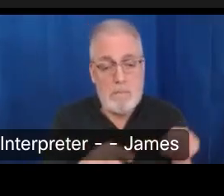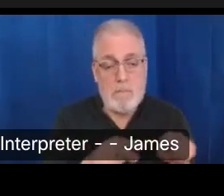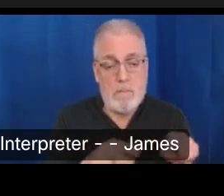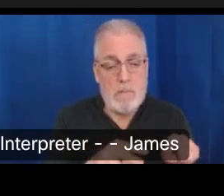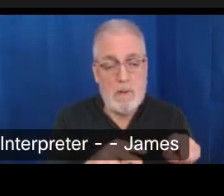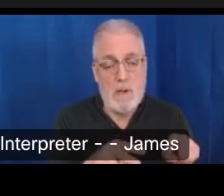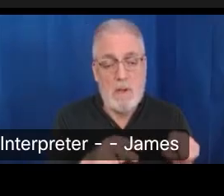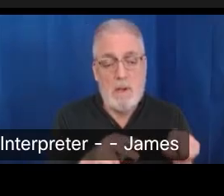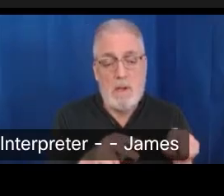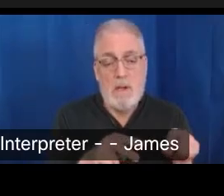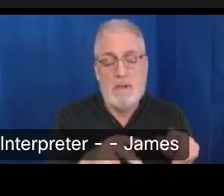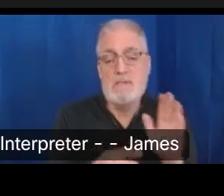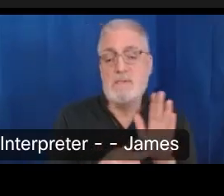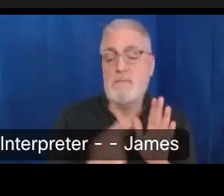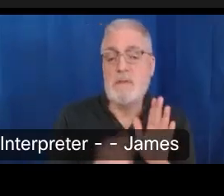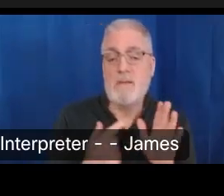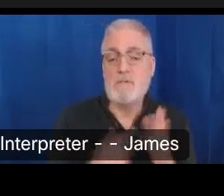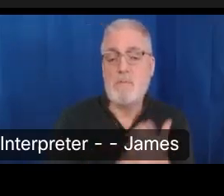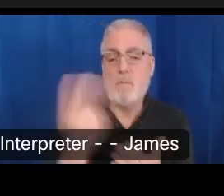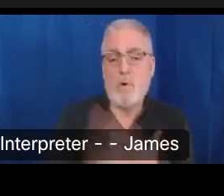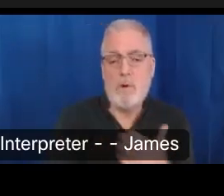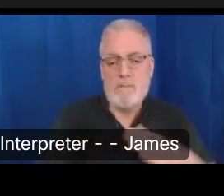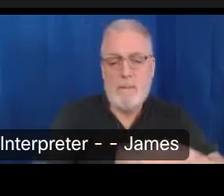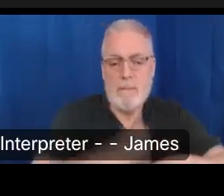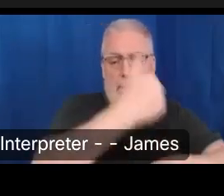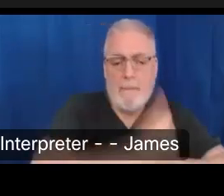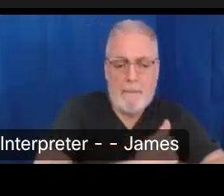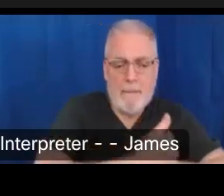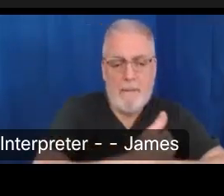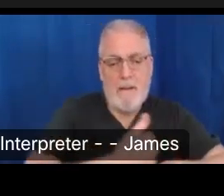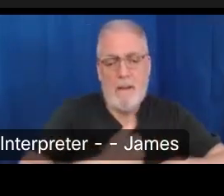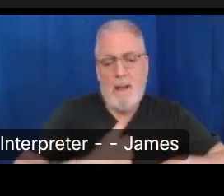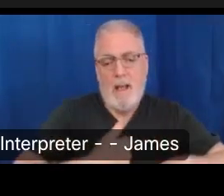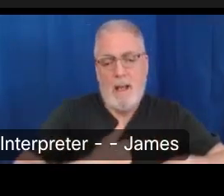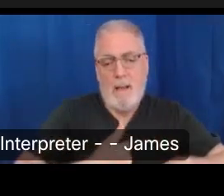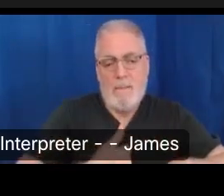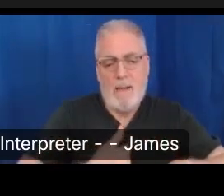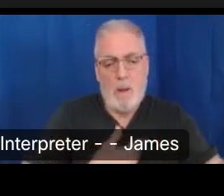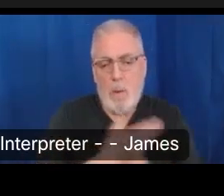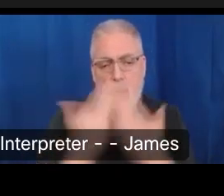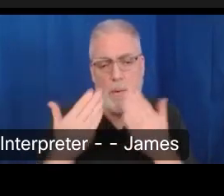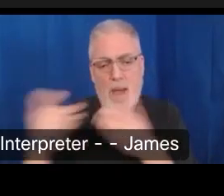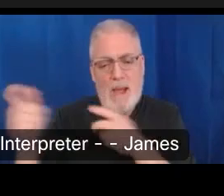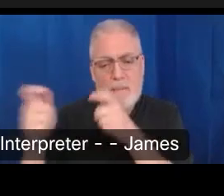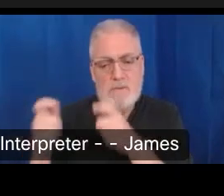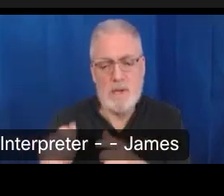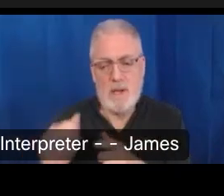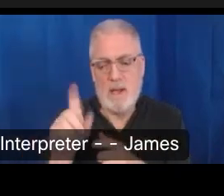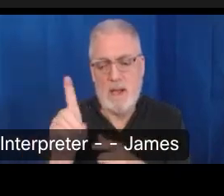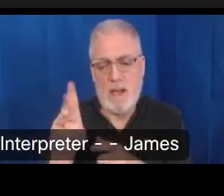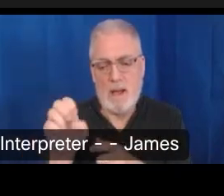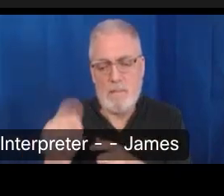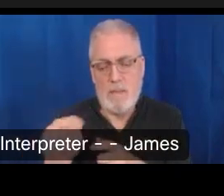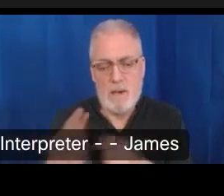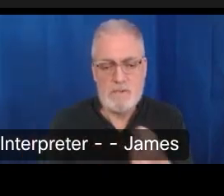legislation or regulations, but are also ones that require a lot of administrative actions to implement. Improve interagency